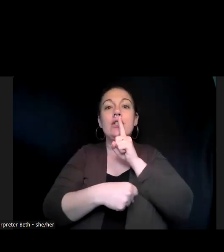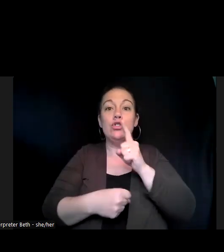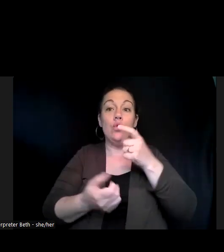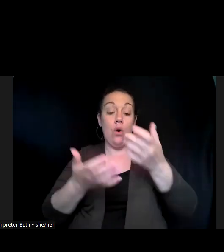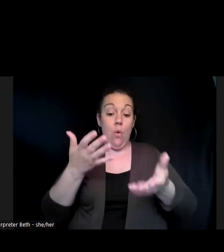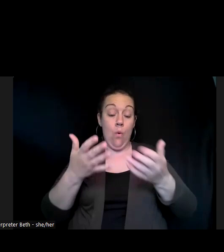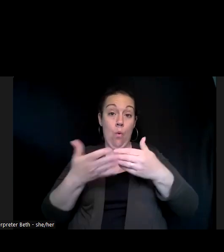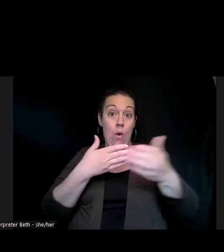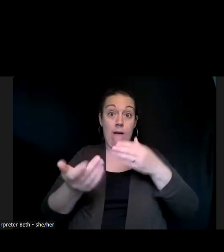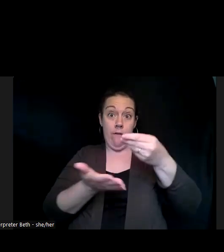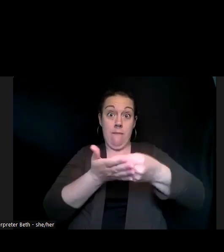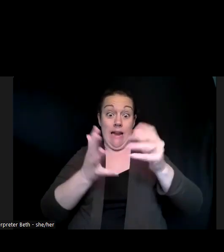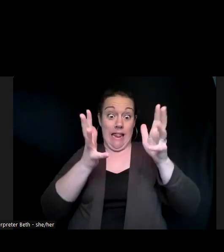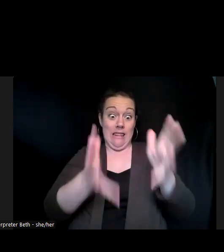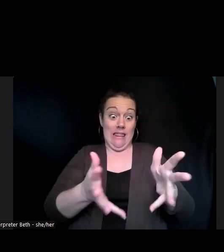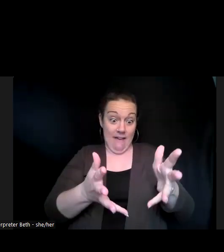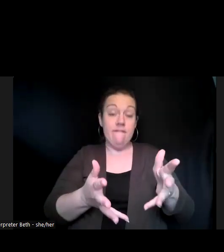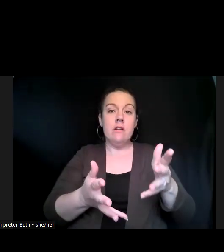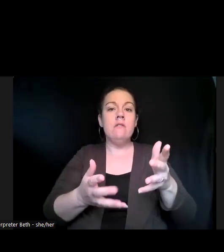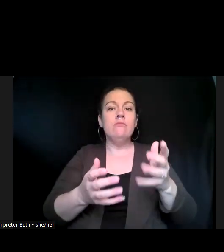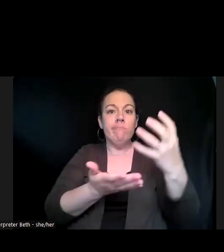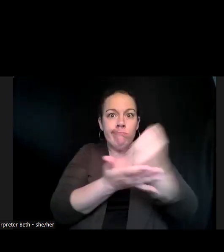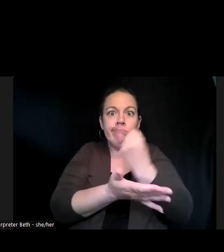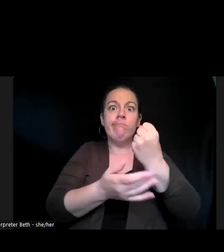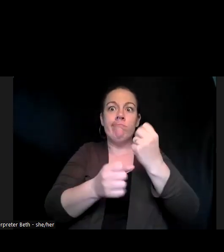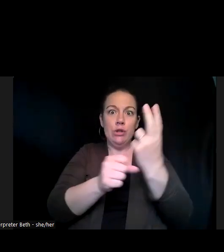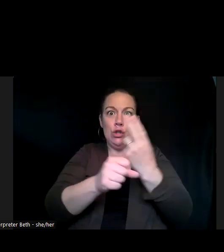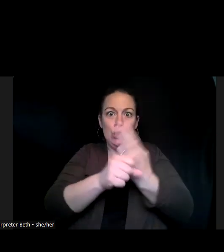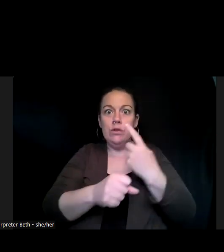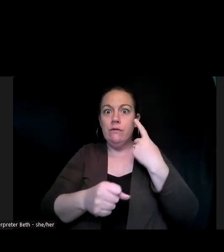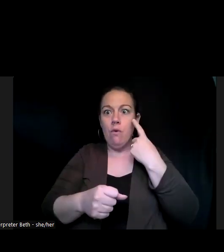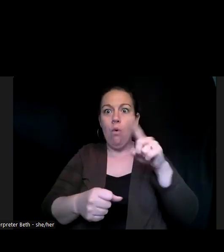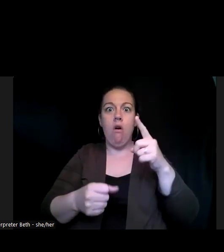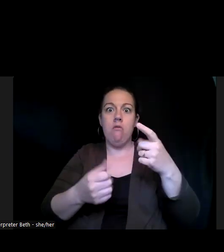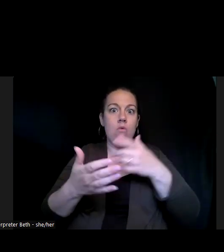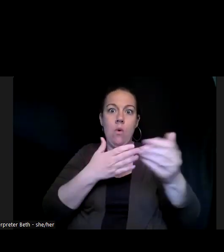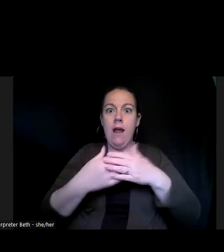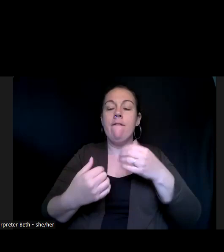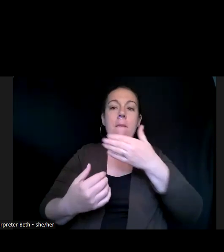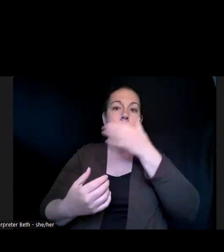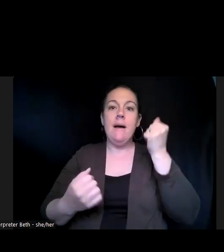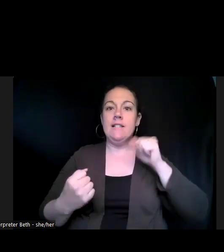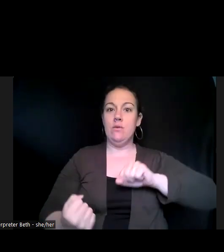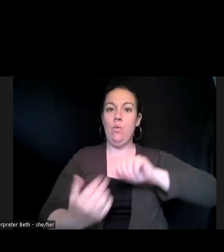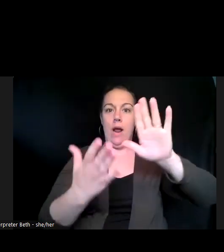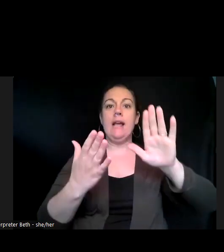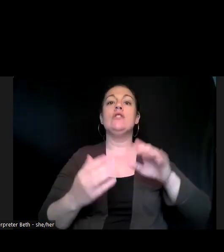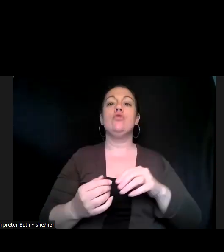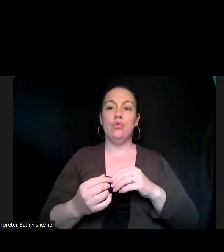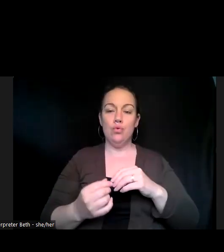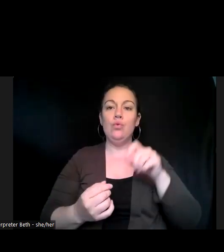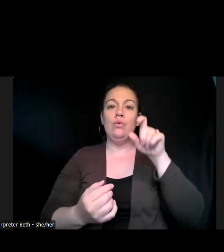and time that we have left is being spent in the best way possible to address the needs of students. So as Delia